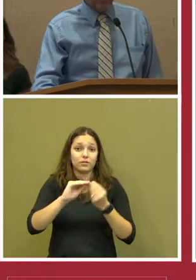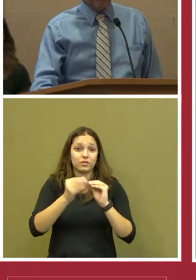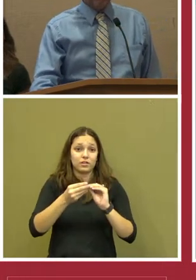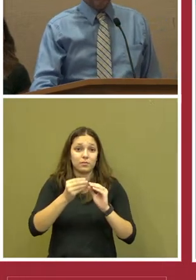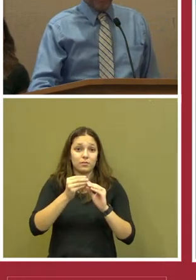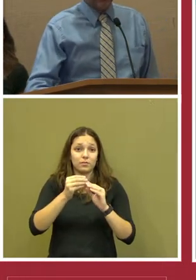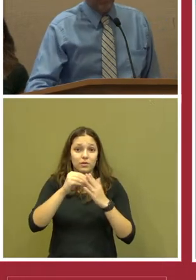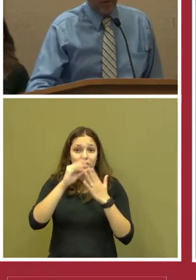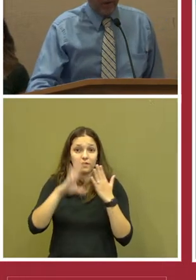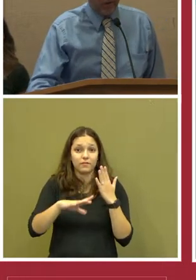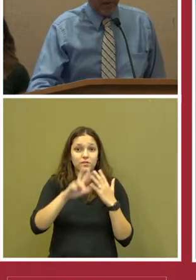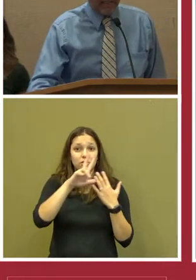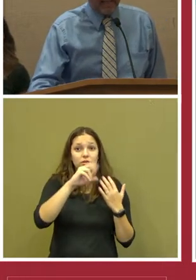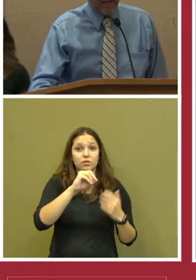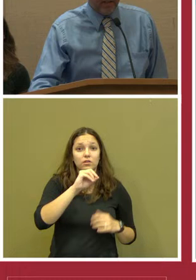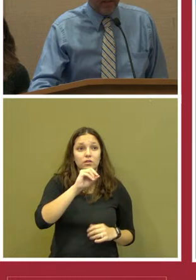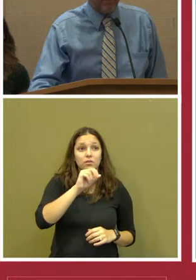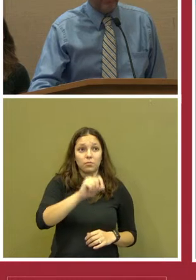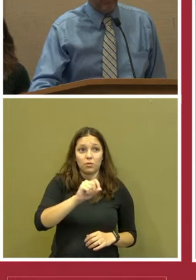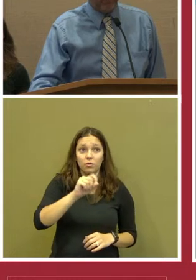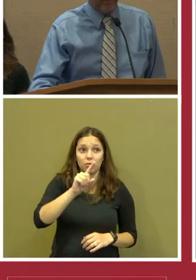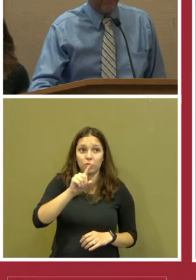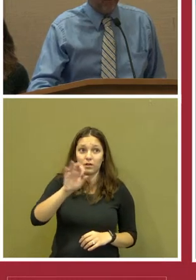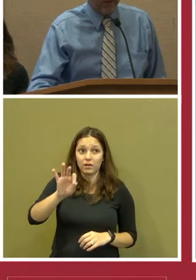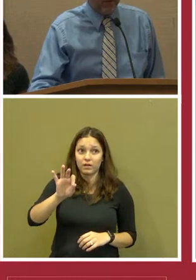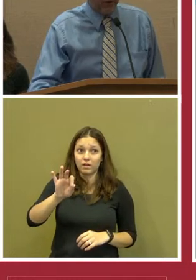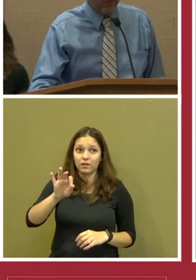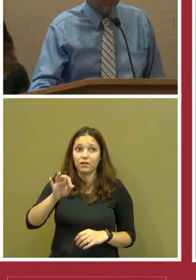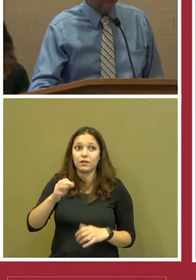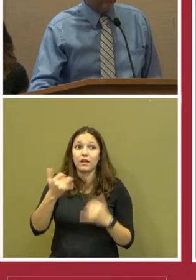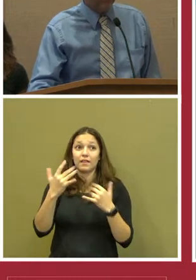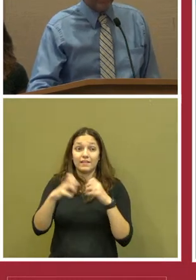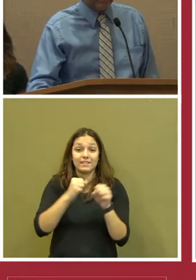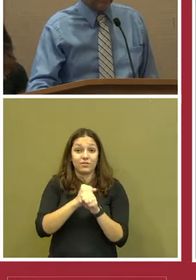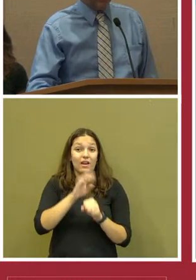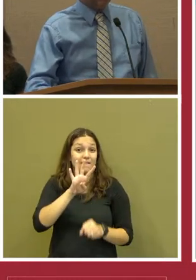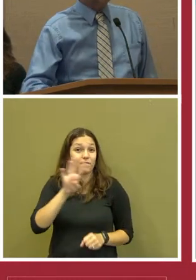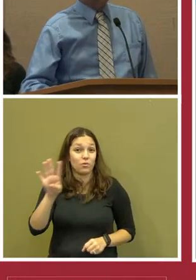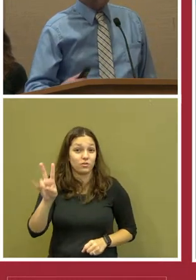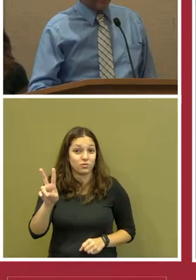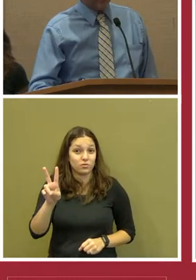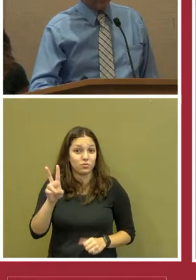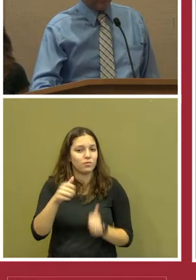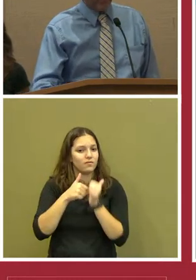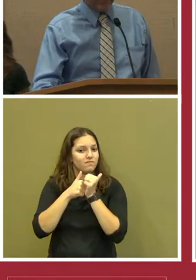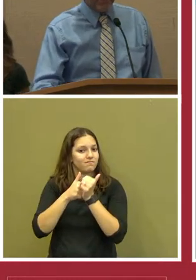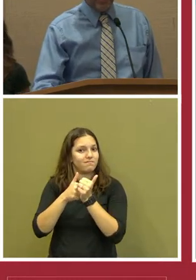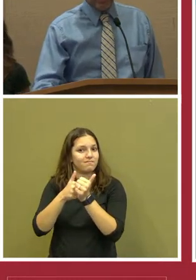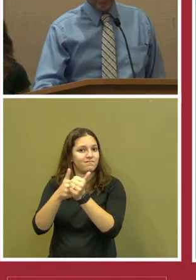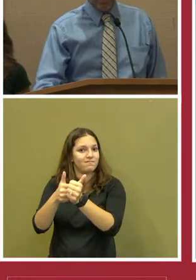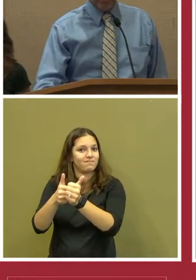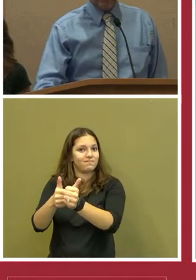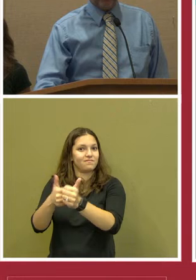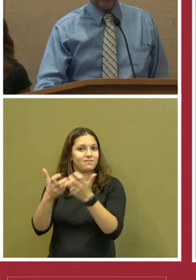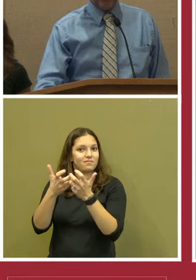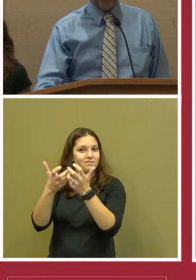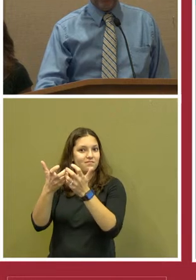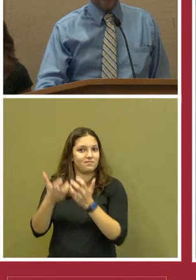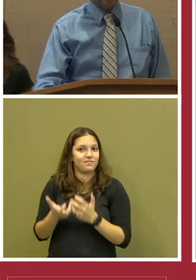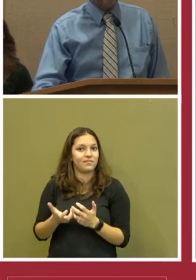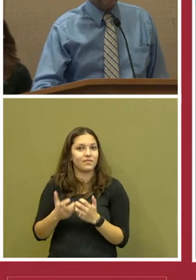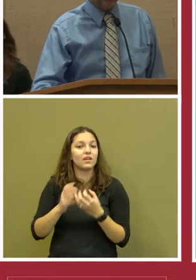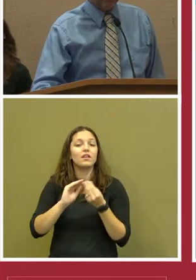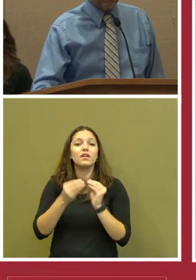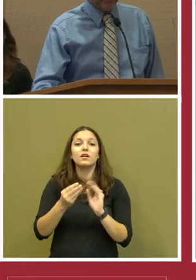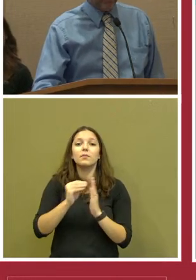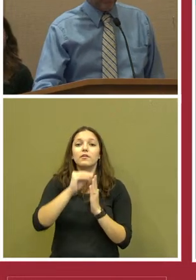30.19. Last year we were at 27, this year we were at 42. So we're right in line with how we're doing in terms of the